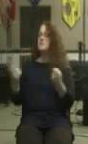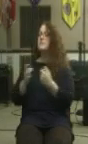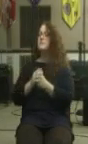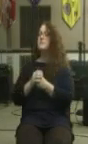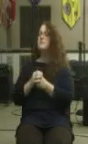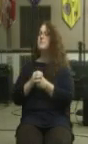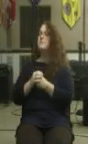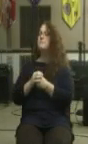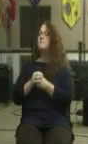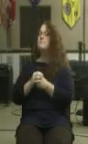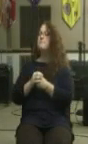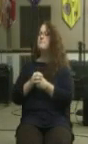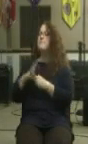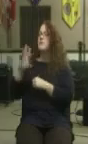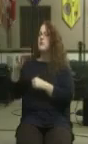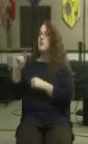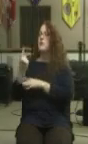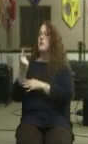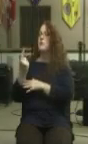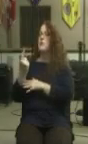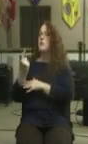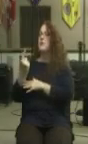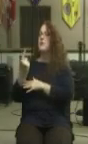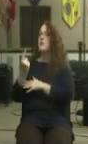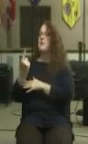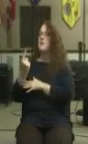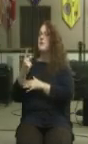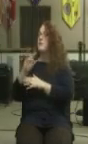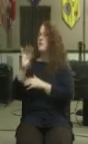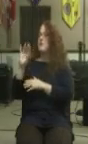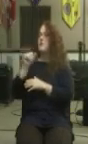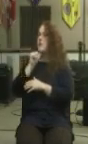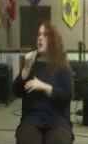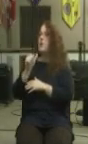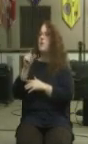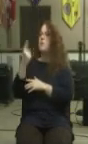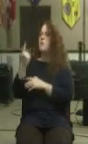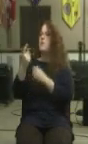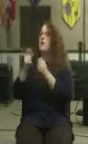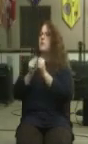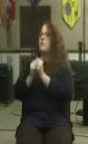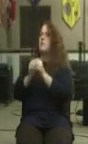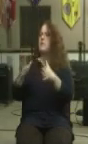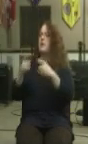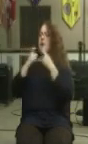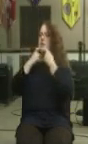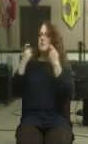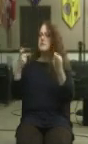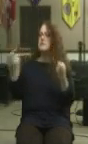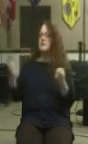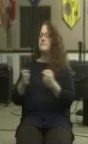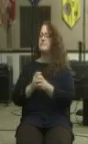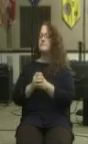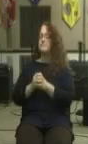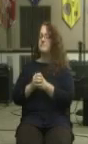glory. It's no one without sin. No, not one.